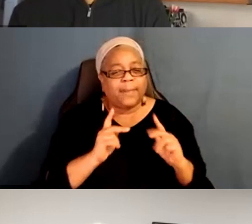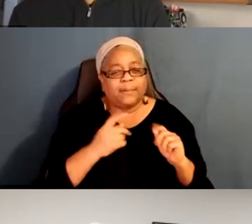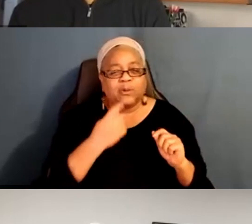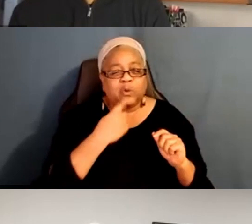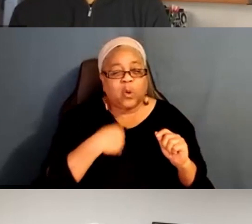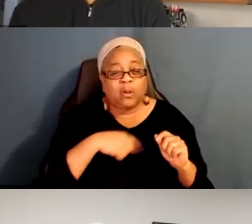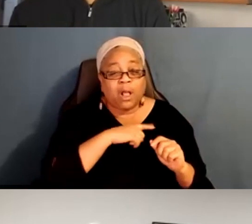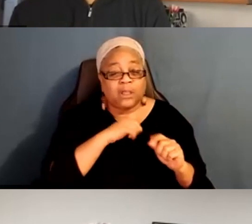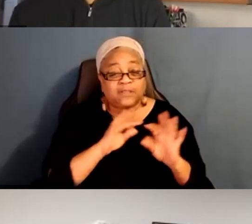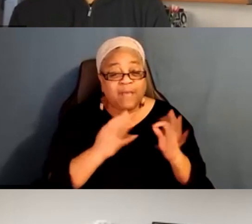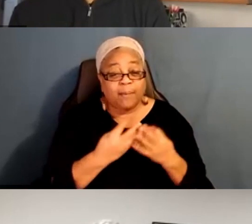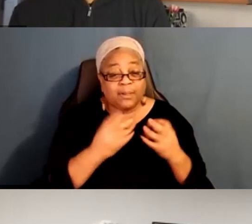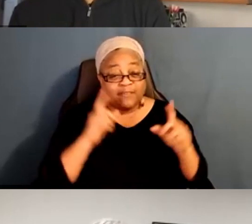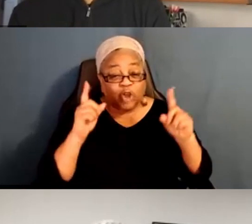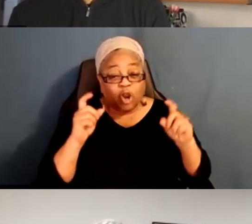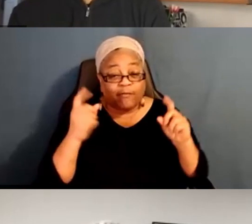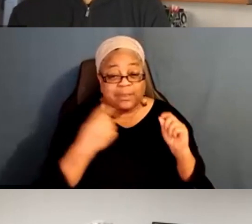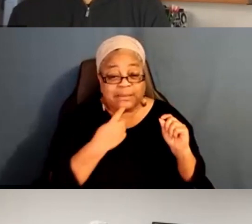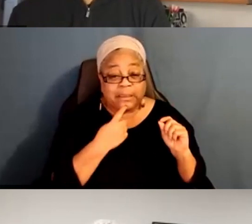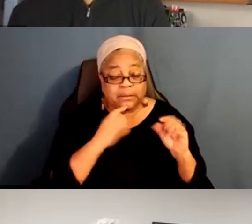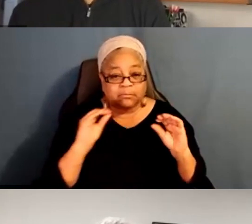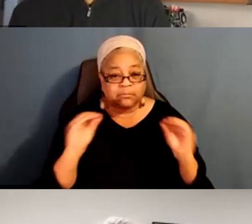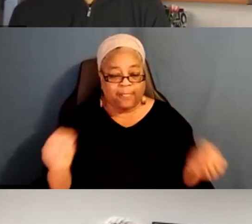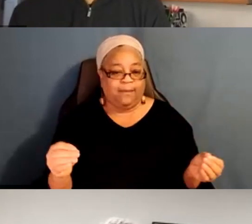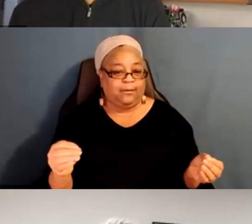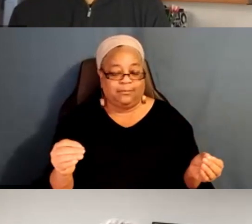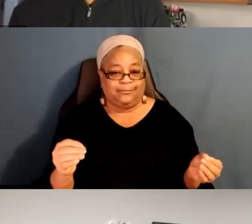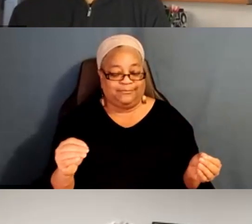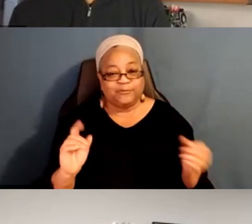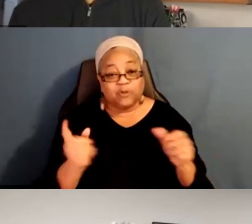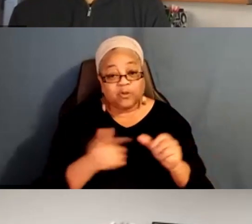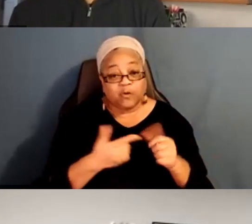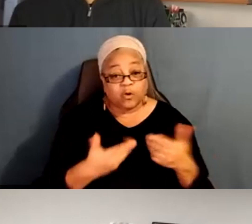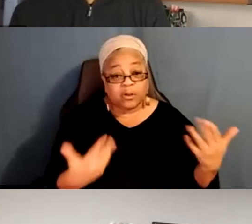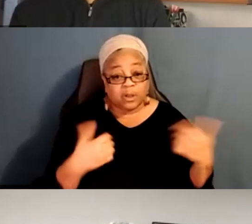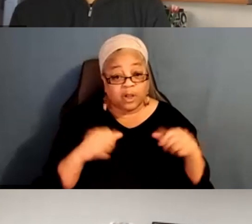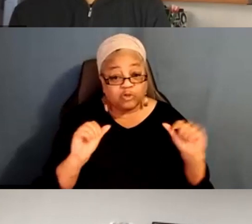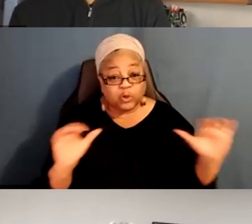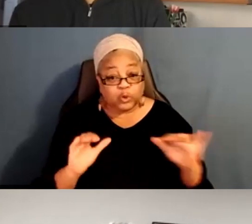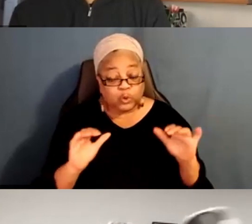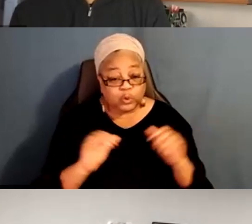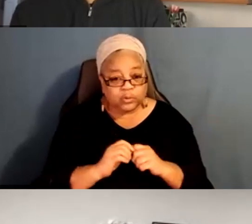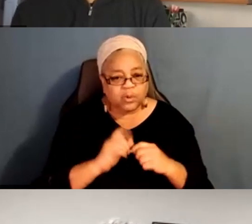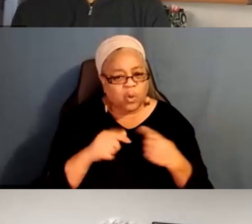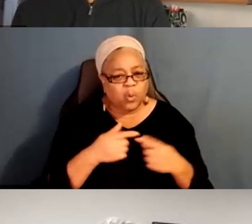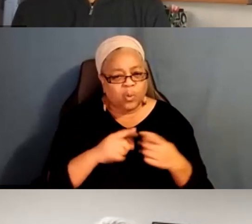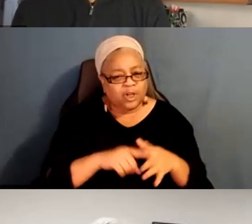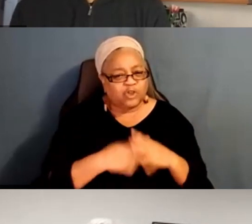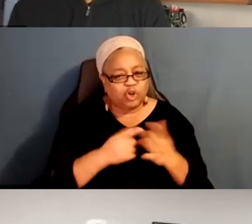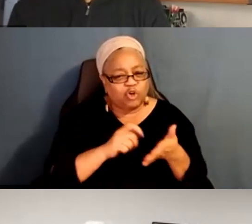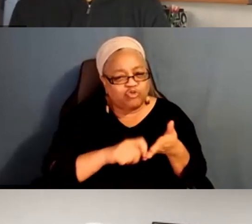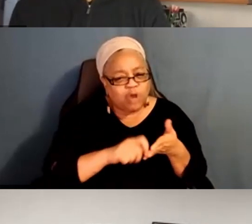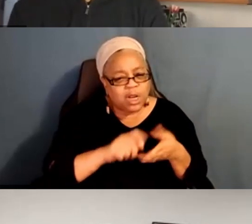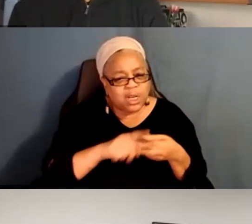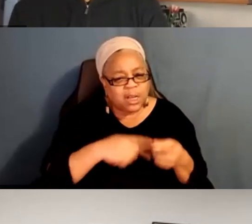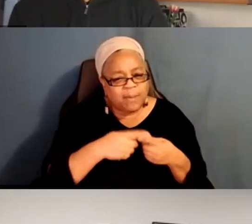nothing, right? And so the first thing I tried to do when I started, you know, writing about family photography